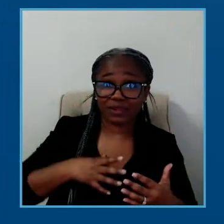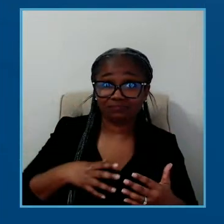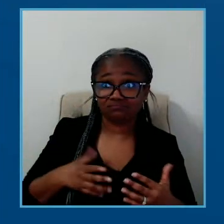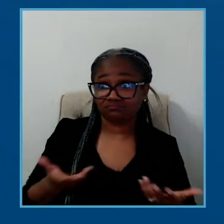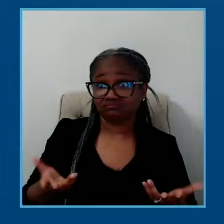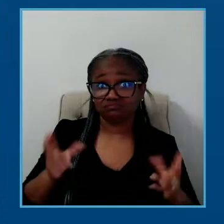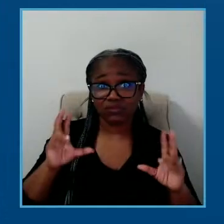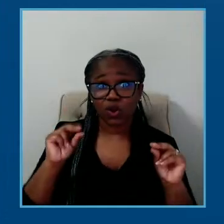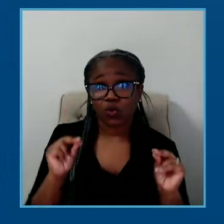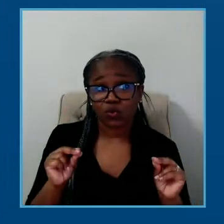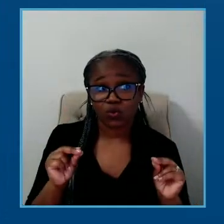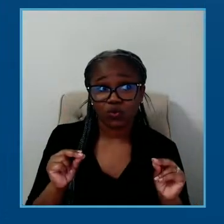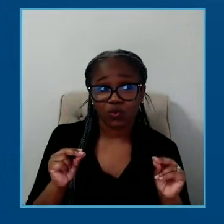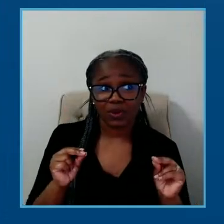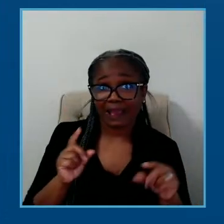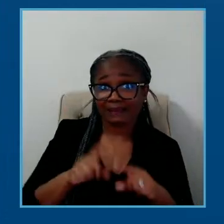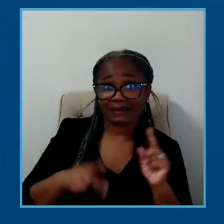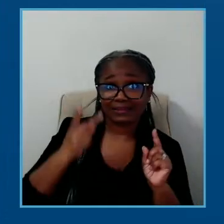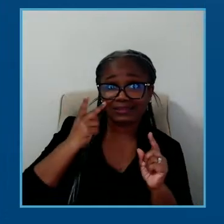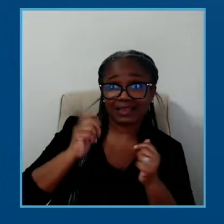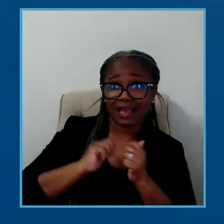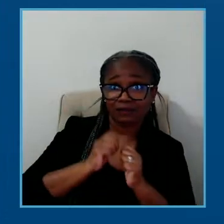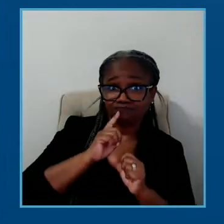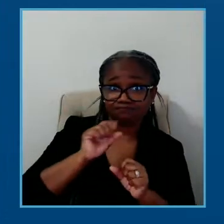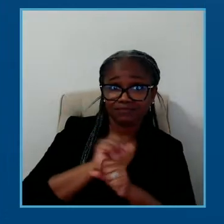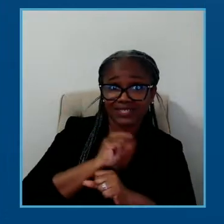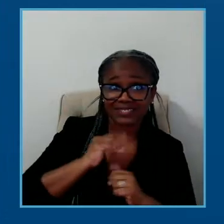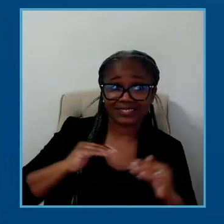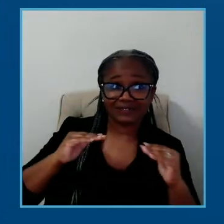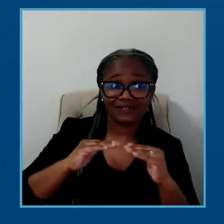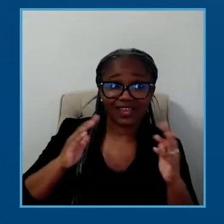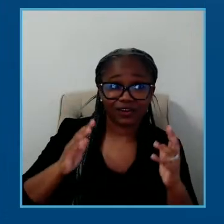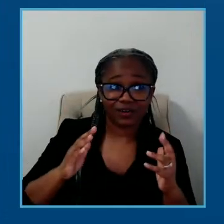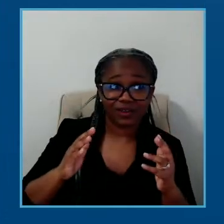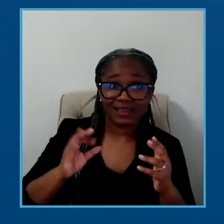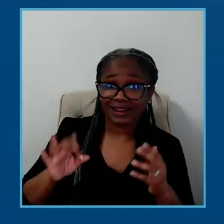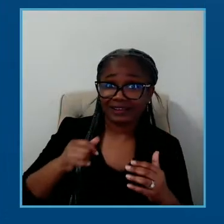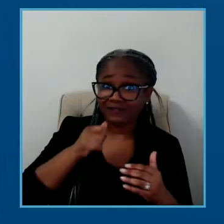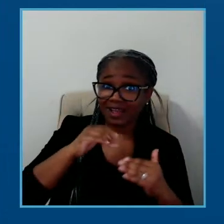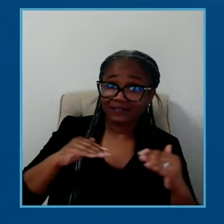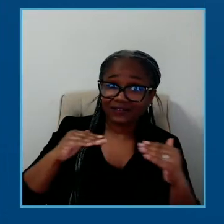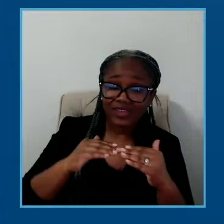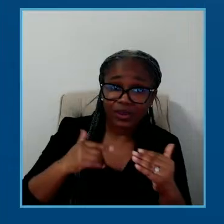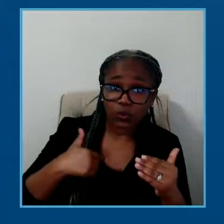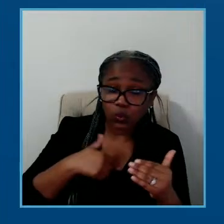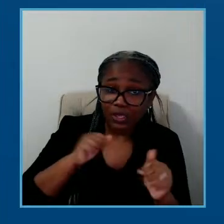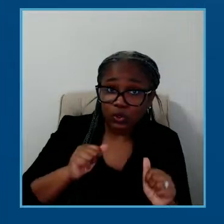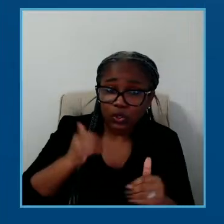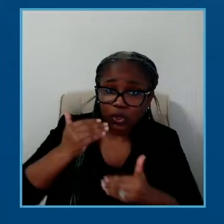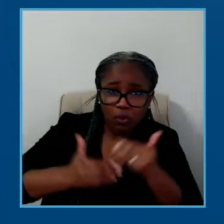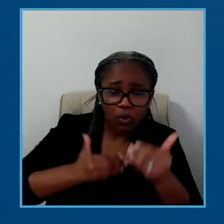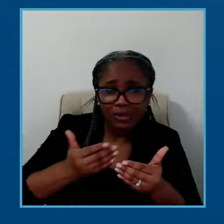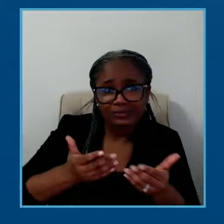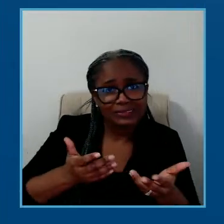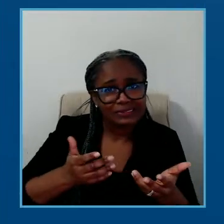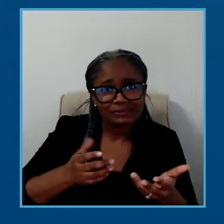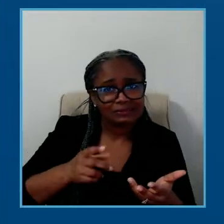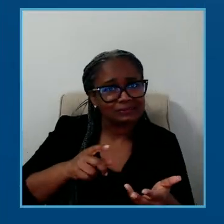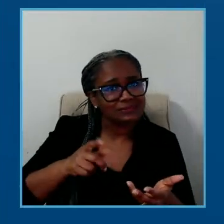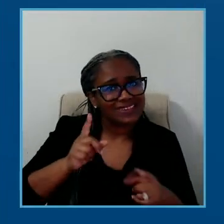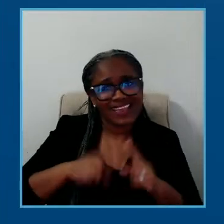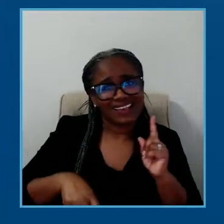is we've got to do something about it. So I oppose this resolution, and I think we've got to find a different